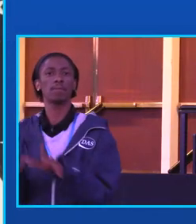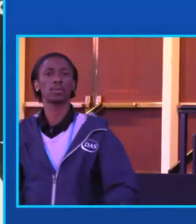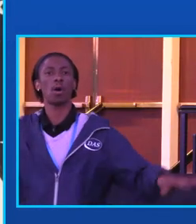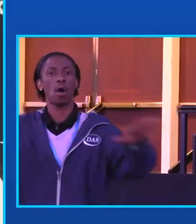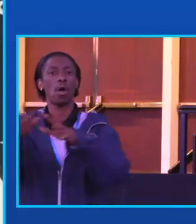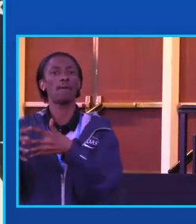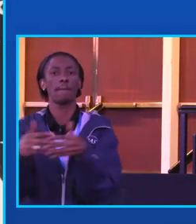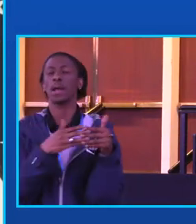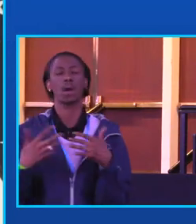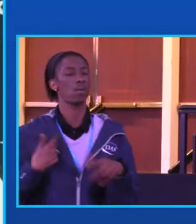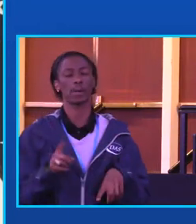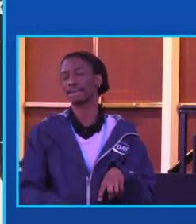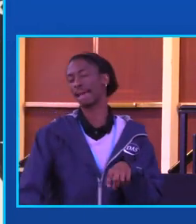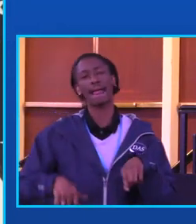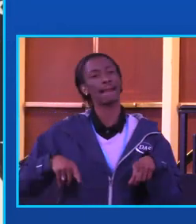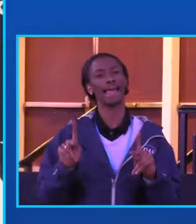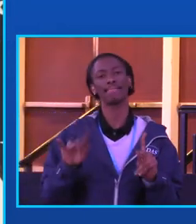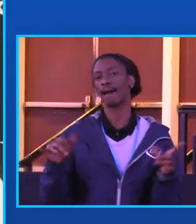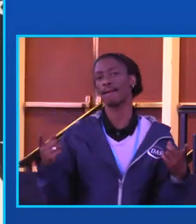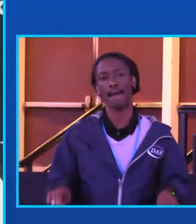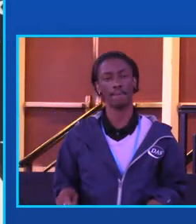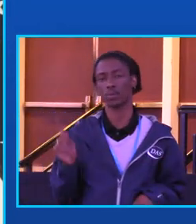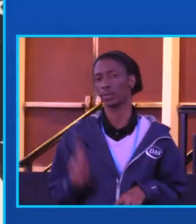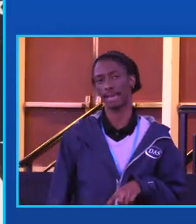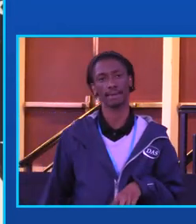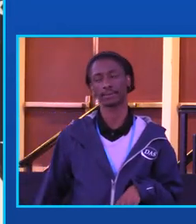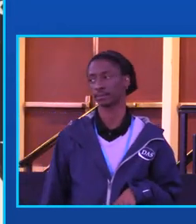cannot let it happen.